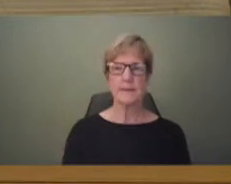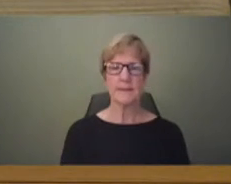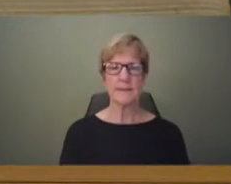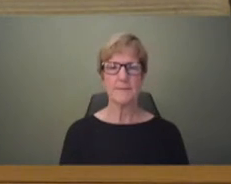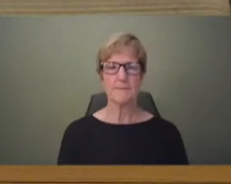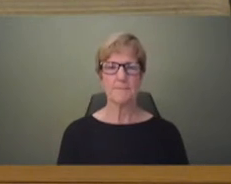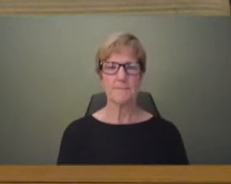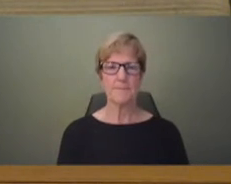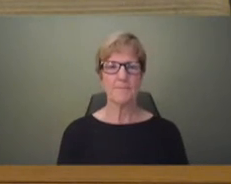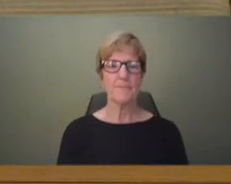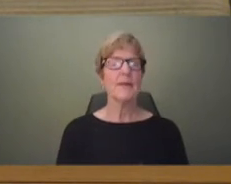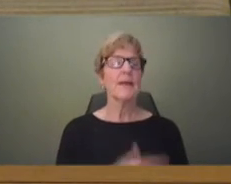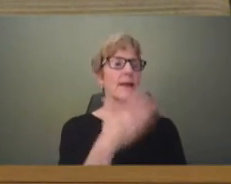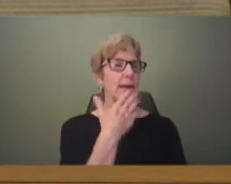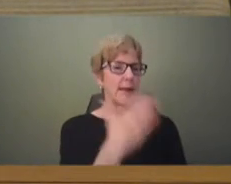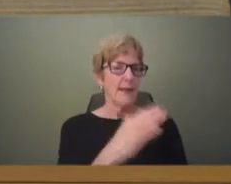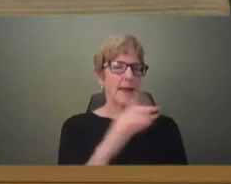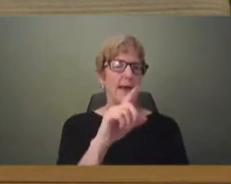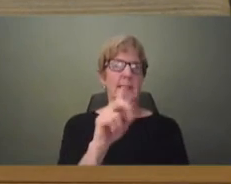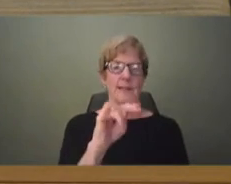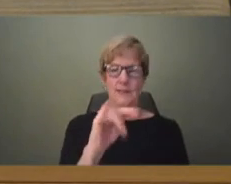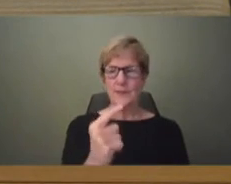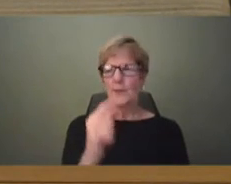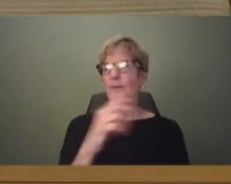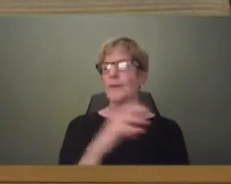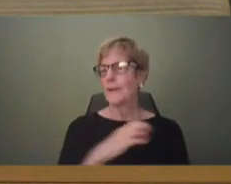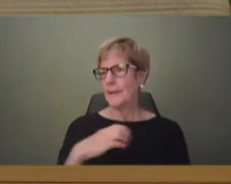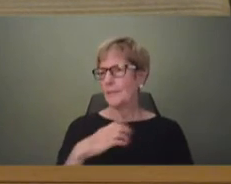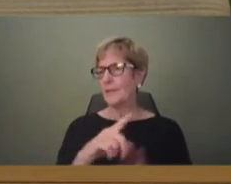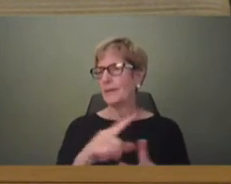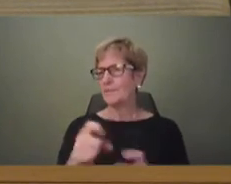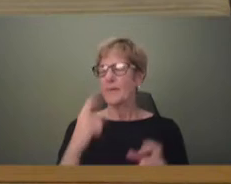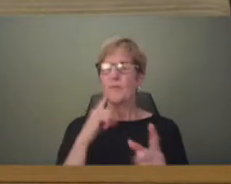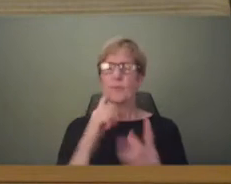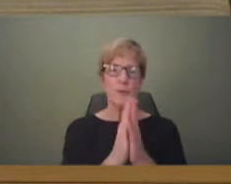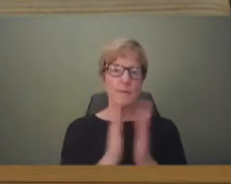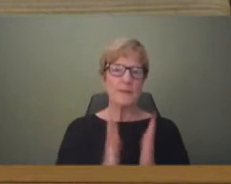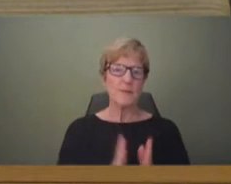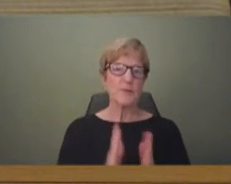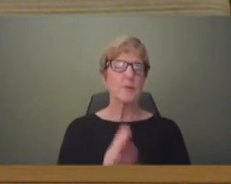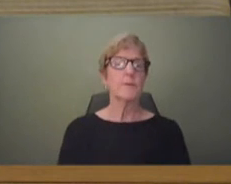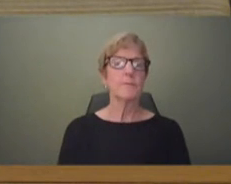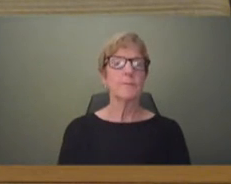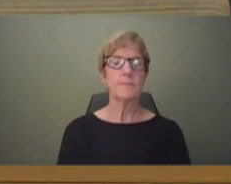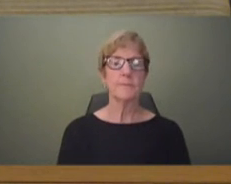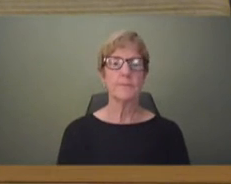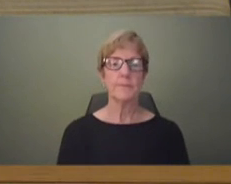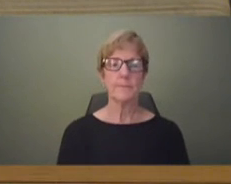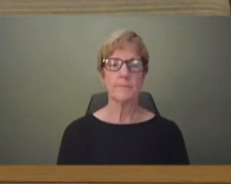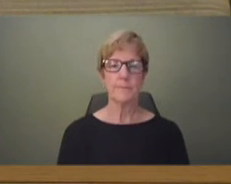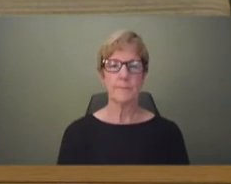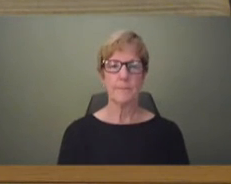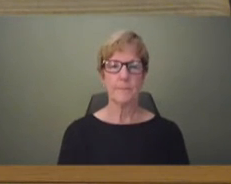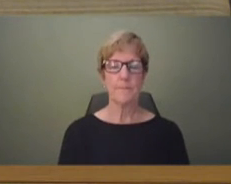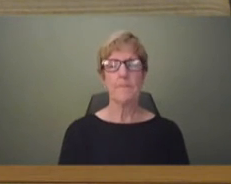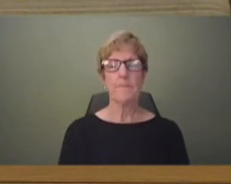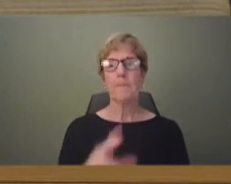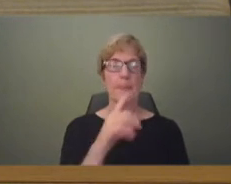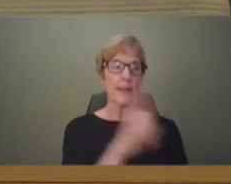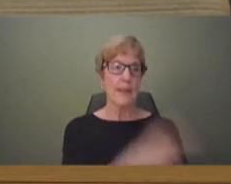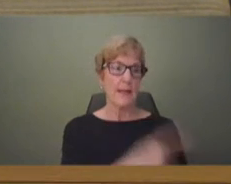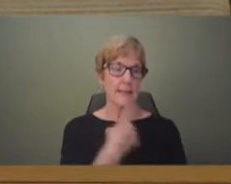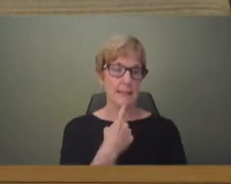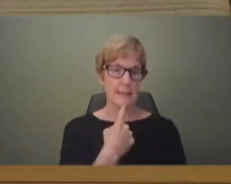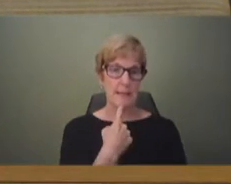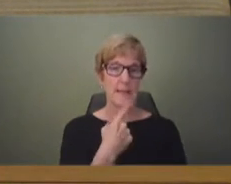Tim Council zoning committee Russell Ferguson on behalf of the petitioner uh as as Dave just mentioned um this